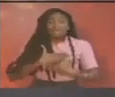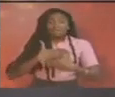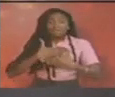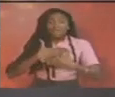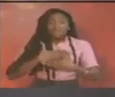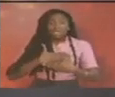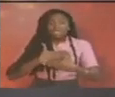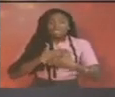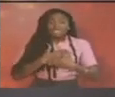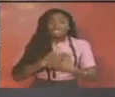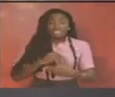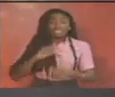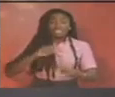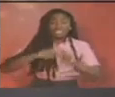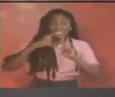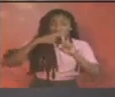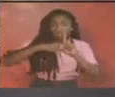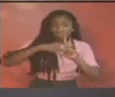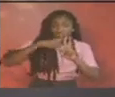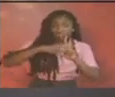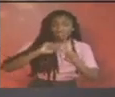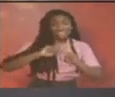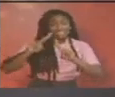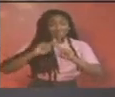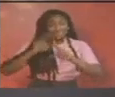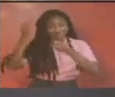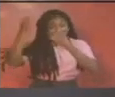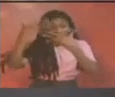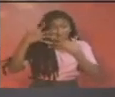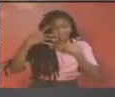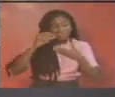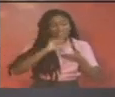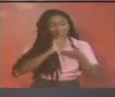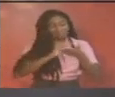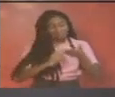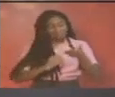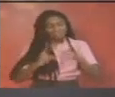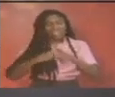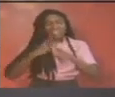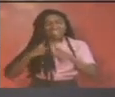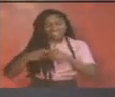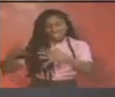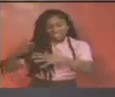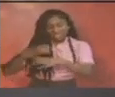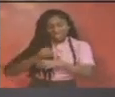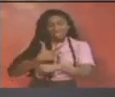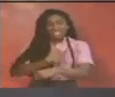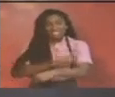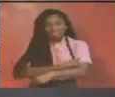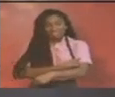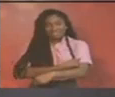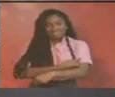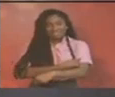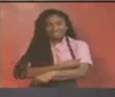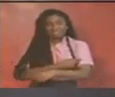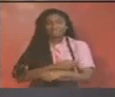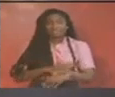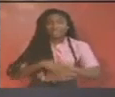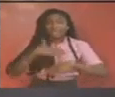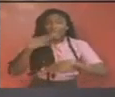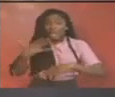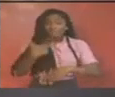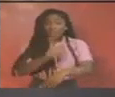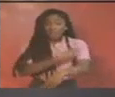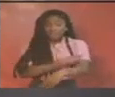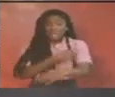was administered via an intramuscular injection. We were monitored for a period of 30 minutes